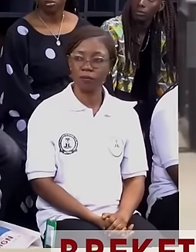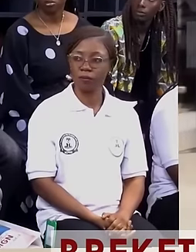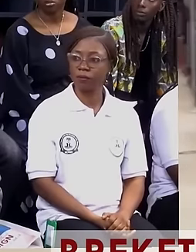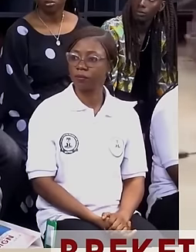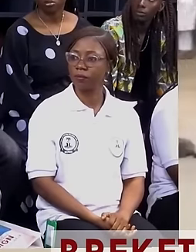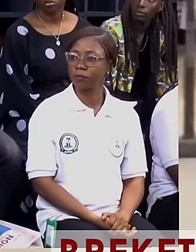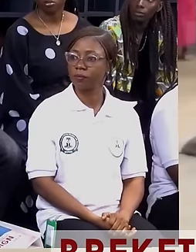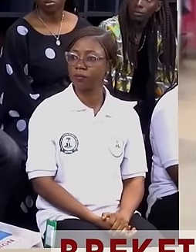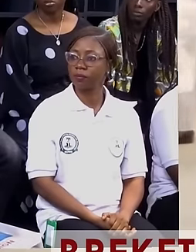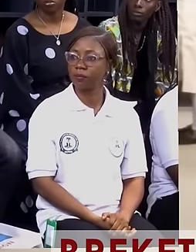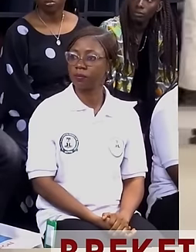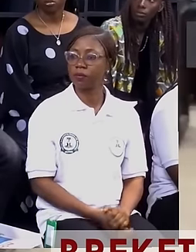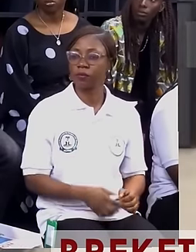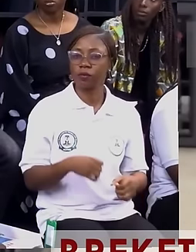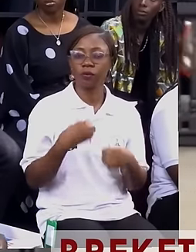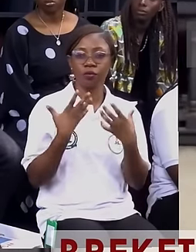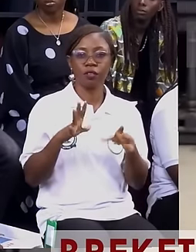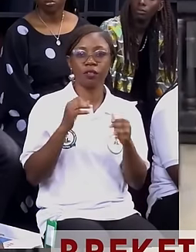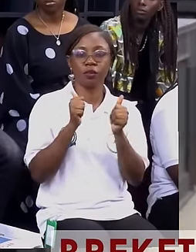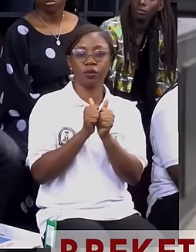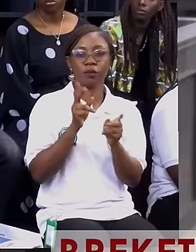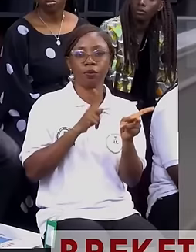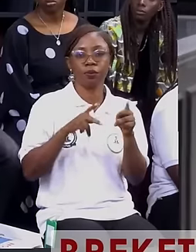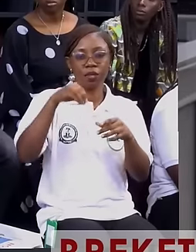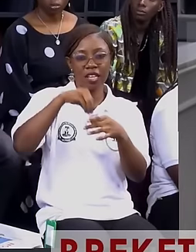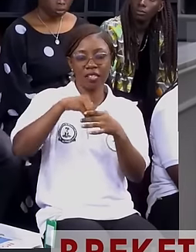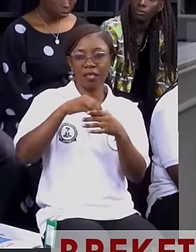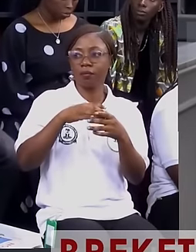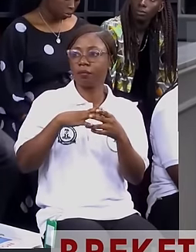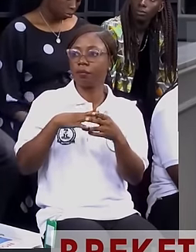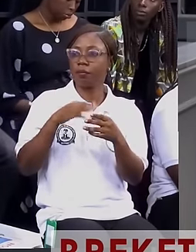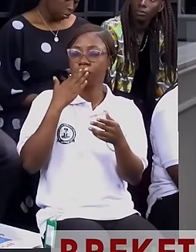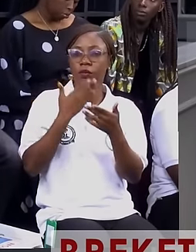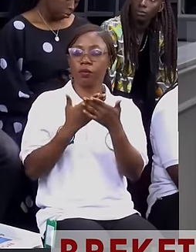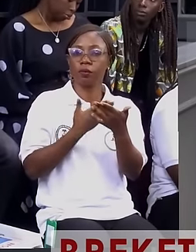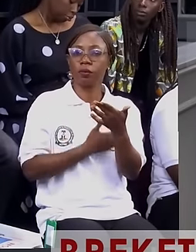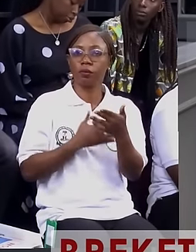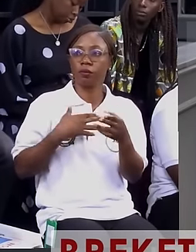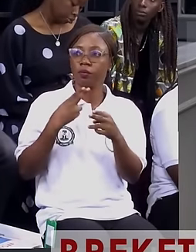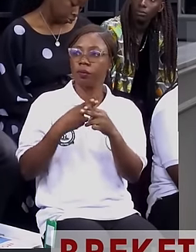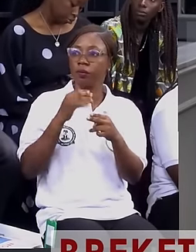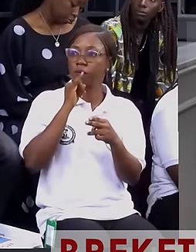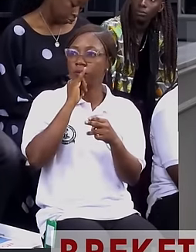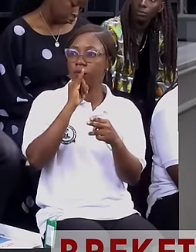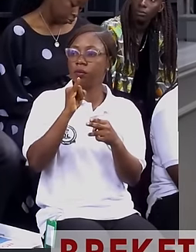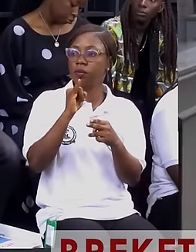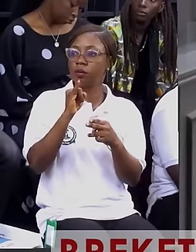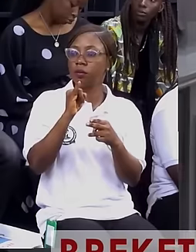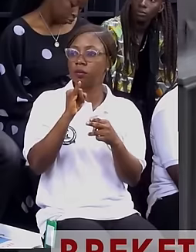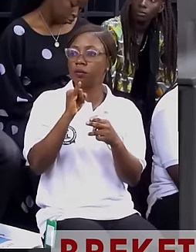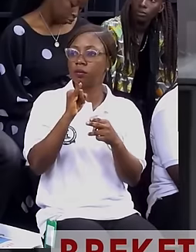Make we finish with the ones with the inside first. Madam, what team be your name? Good morning, sir. My name is Olufunke Mata